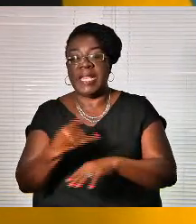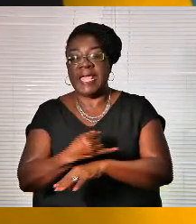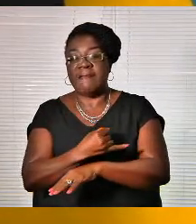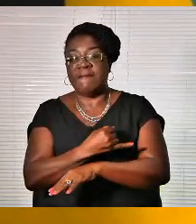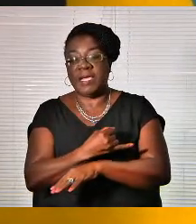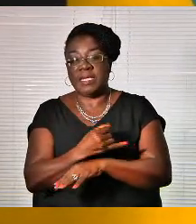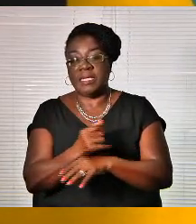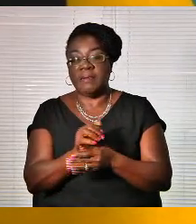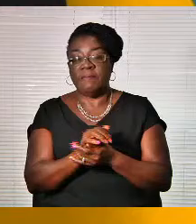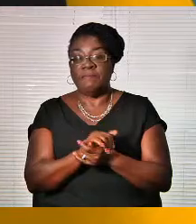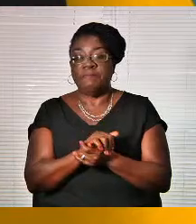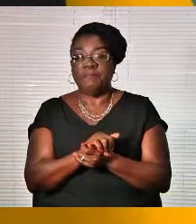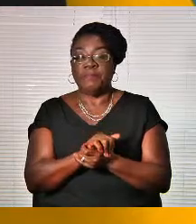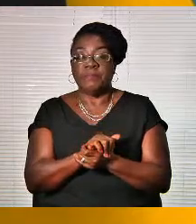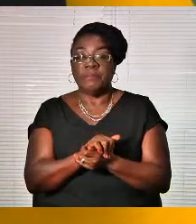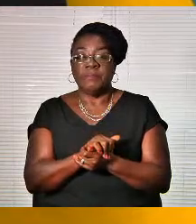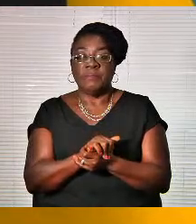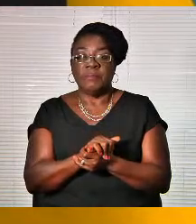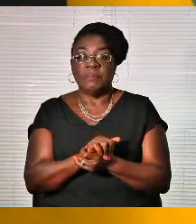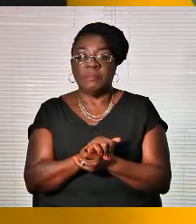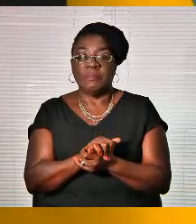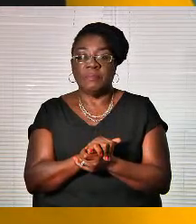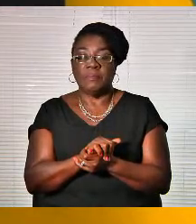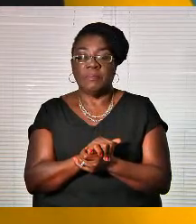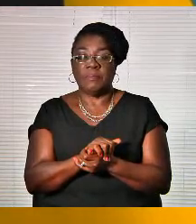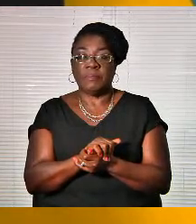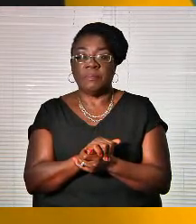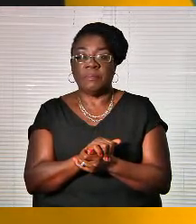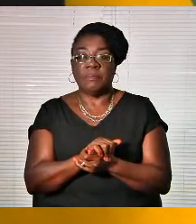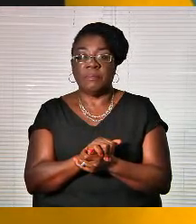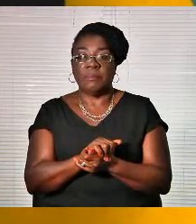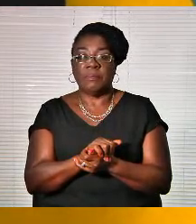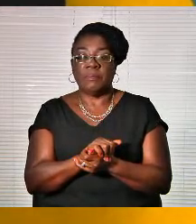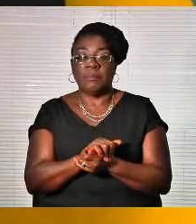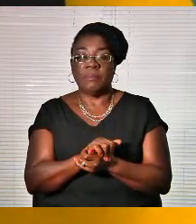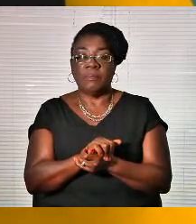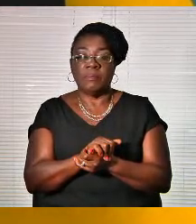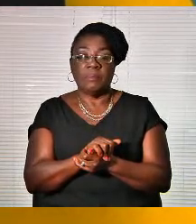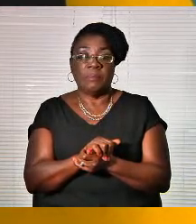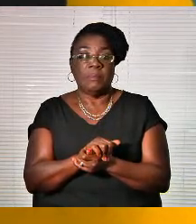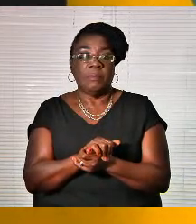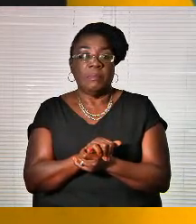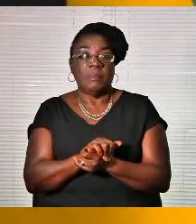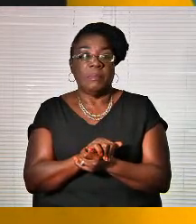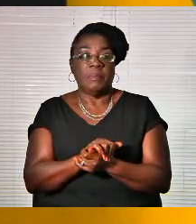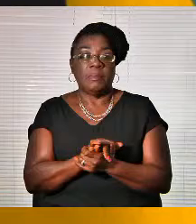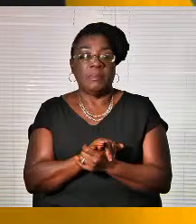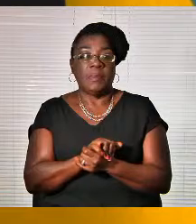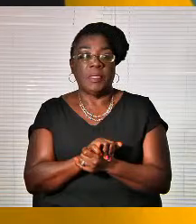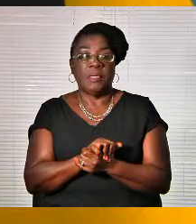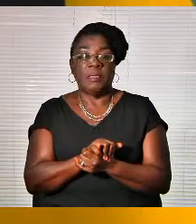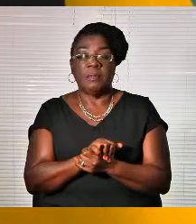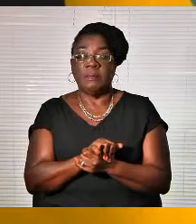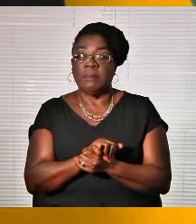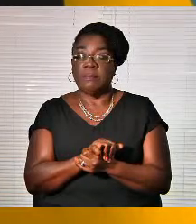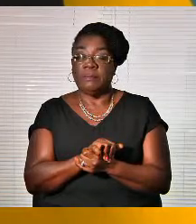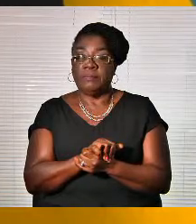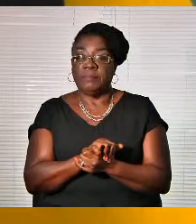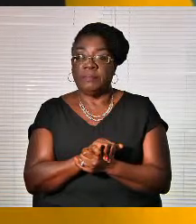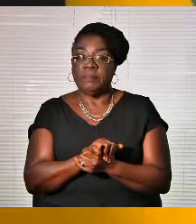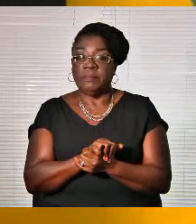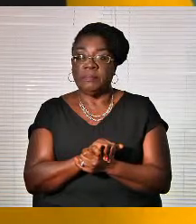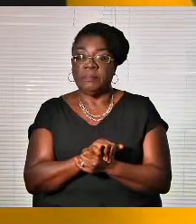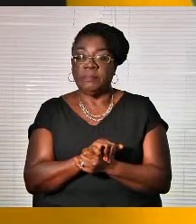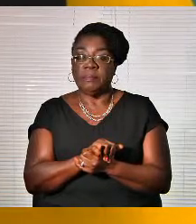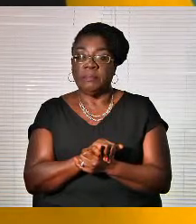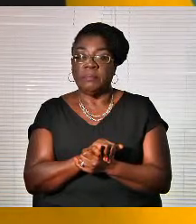parts of your question, but I think I would have answered the major parts. Kyle, walk